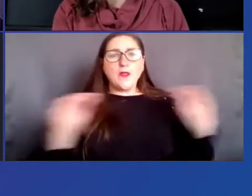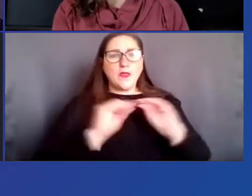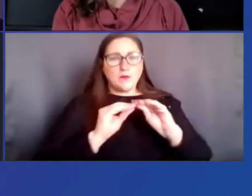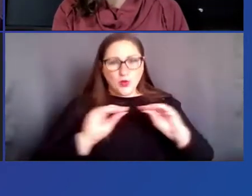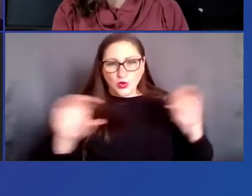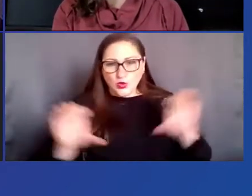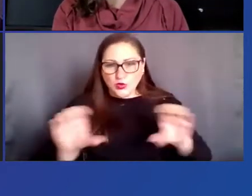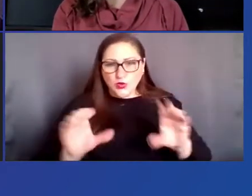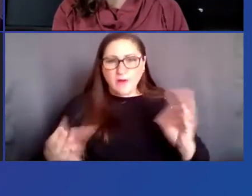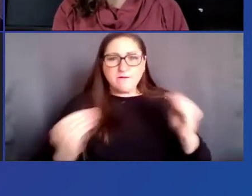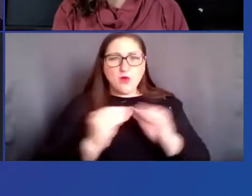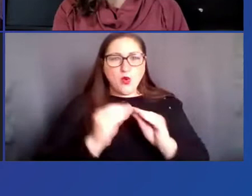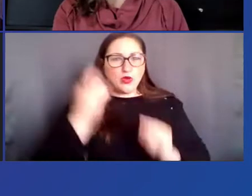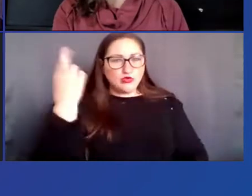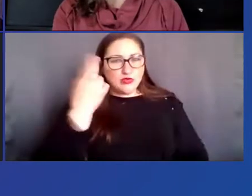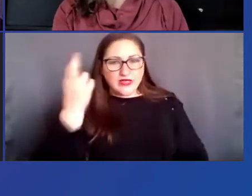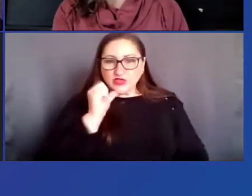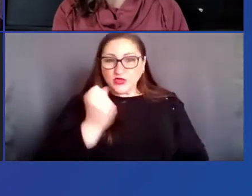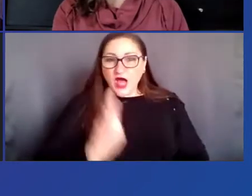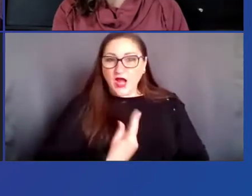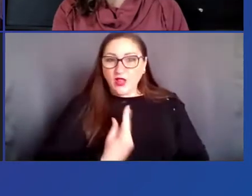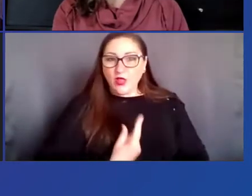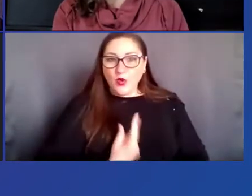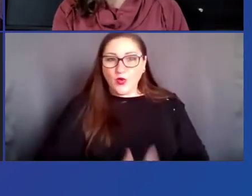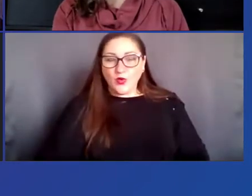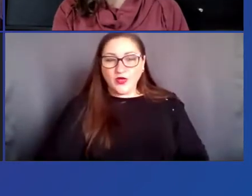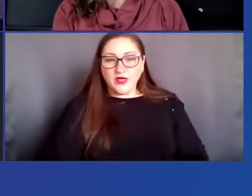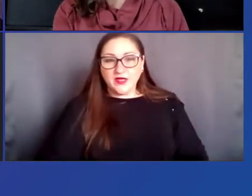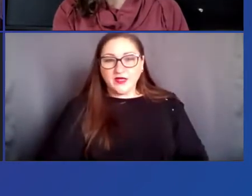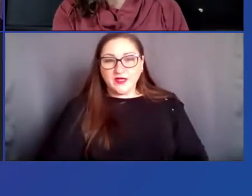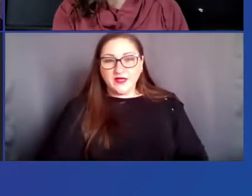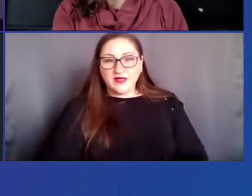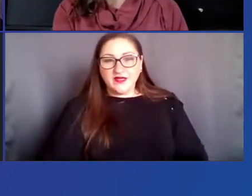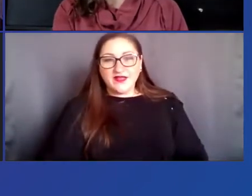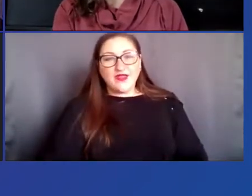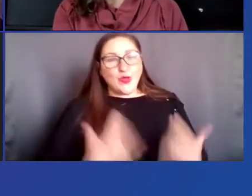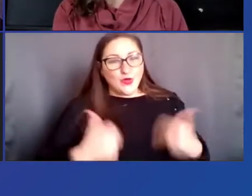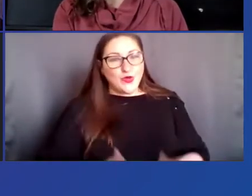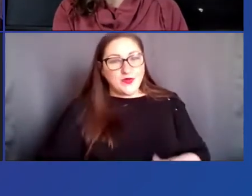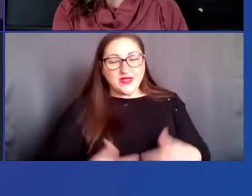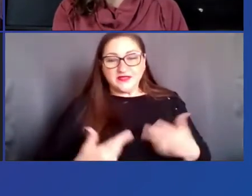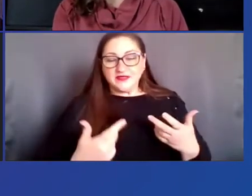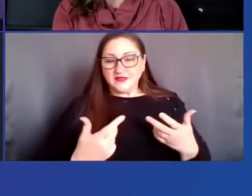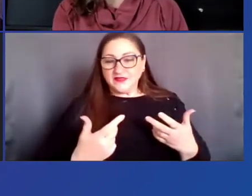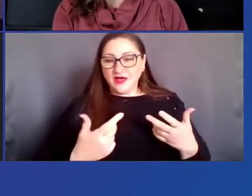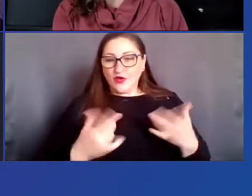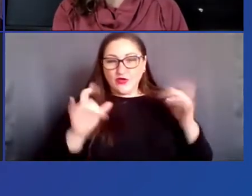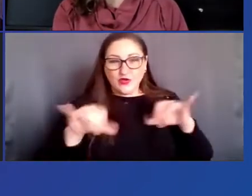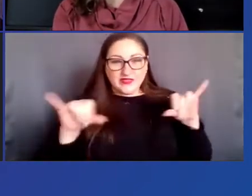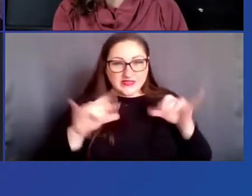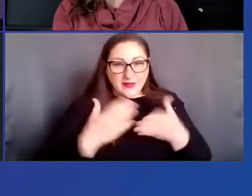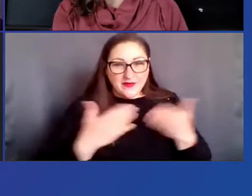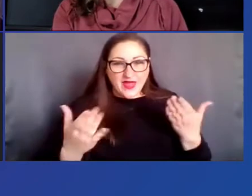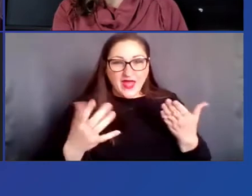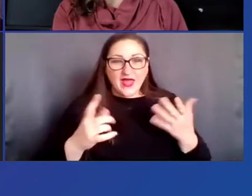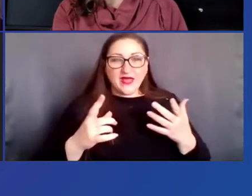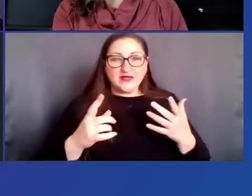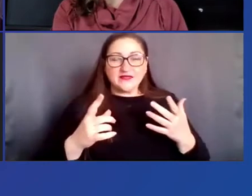realize you're not alone. Like, you're this orb of humans that are going through the same thing, even if the distinctions are different,